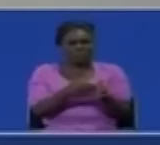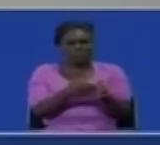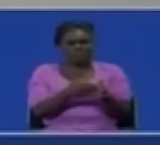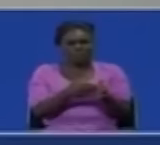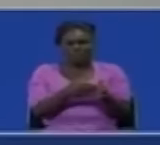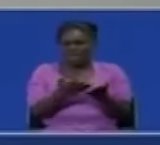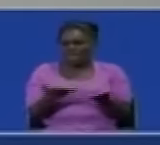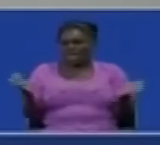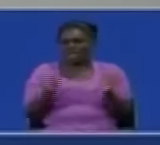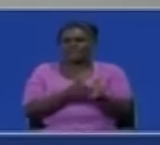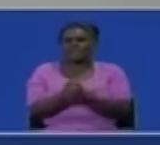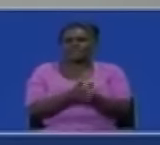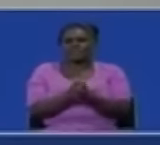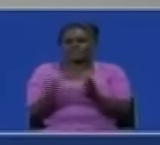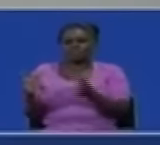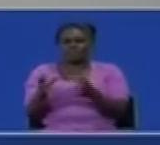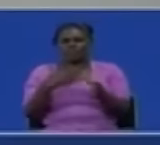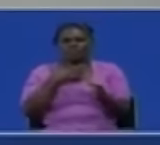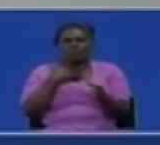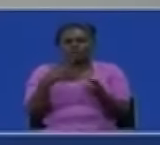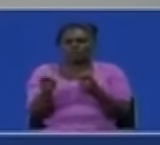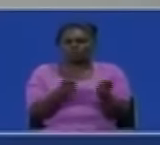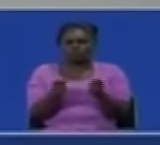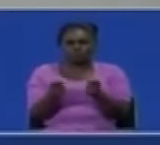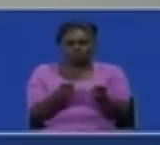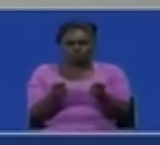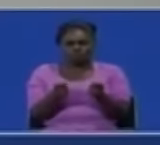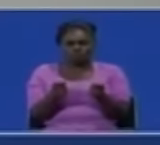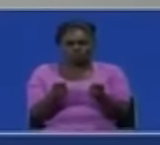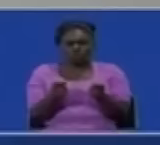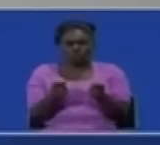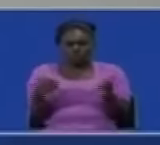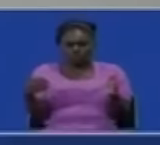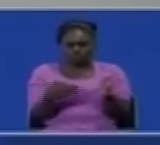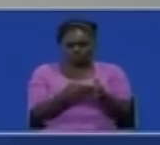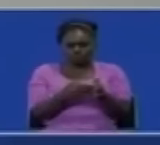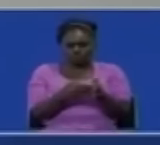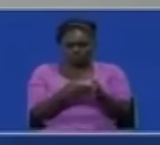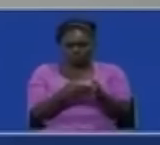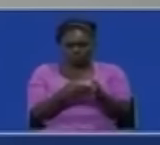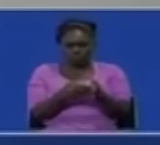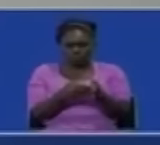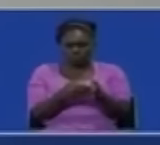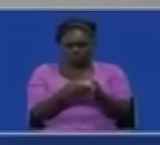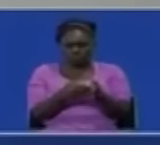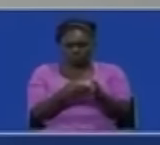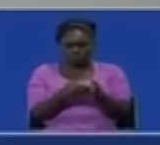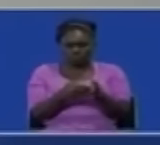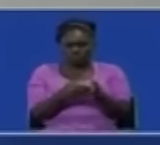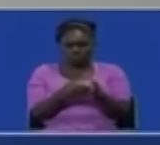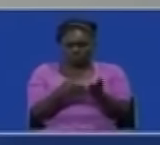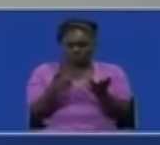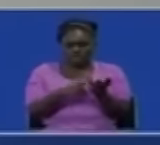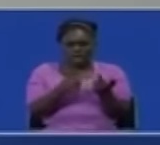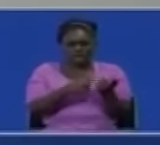any interested party that wants to manipulate the outcome, it denies them the stability needed in order to